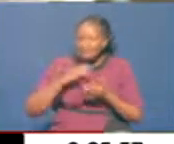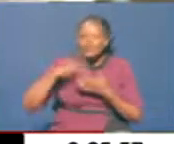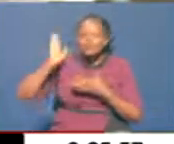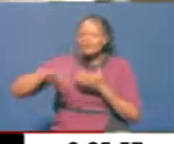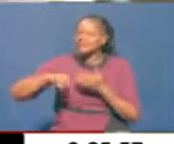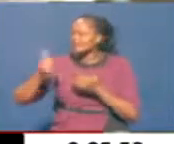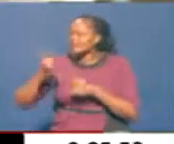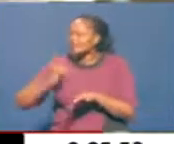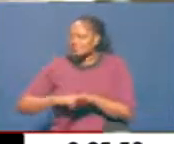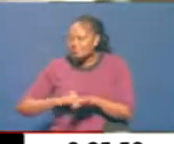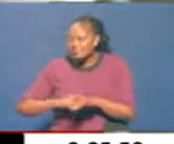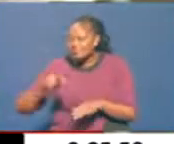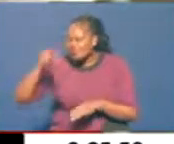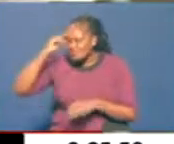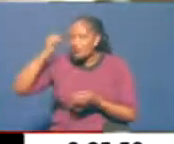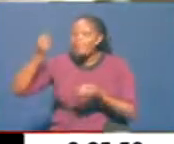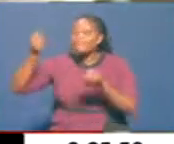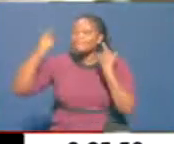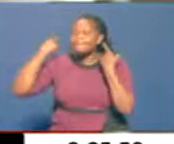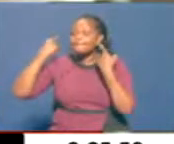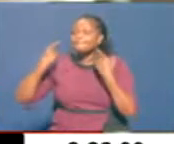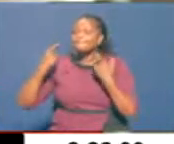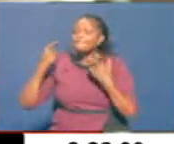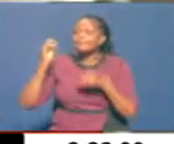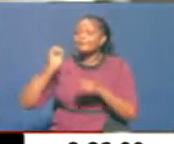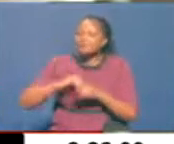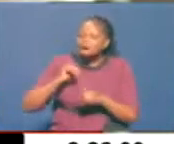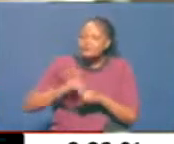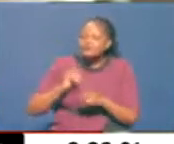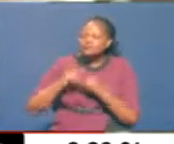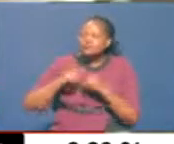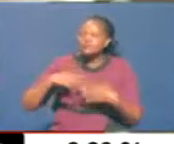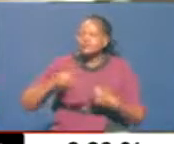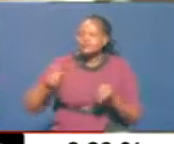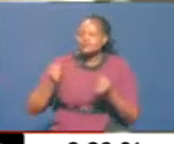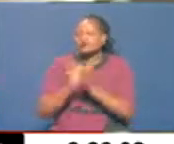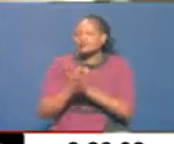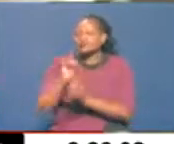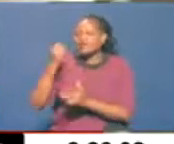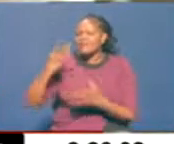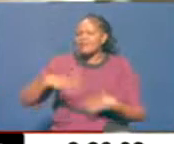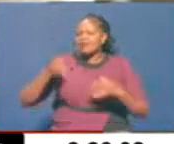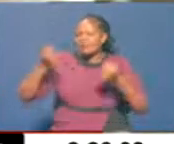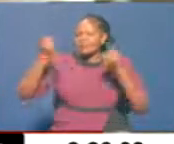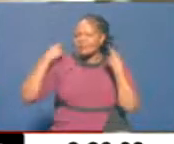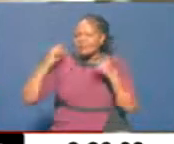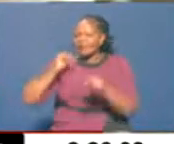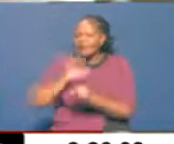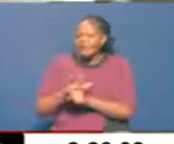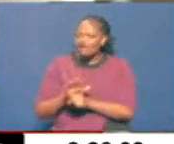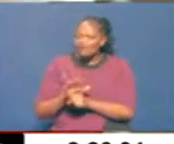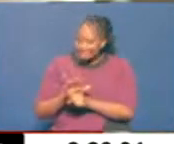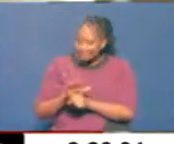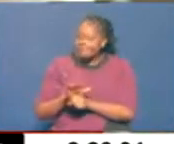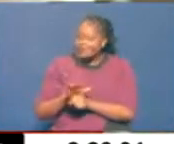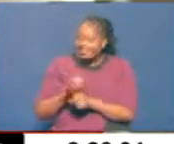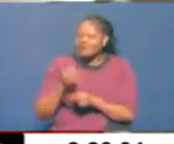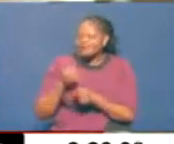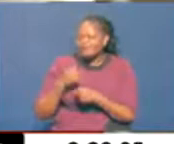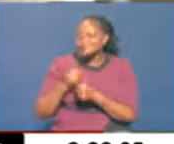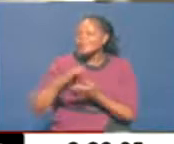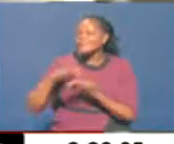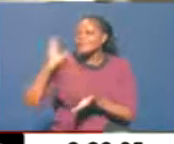now appreciate investments towards the health sector. And Kenya has not been left behind. The COVID-19 pandemic has seen more allocation of